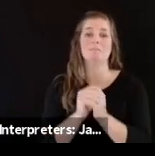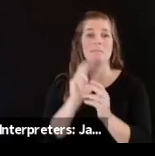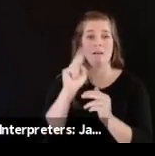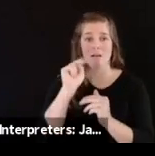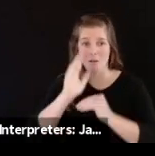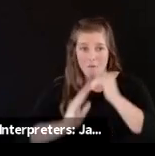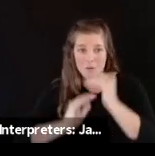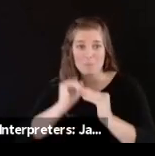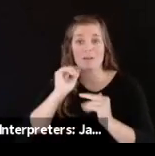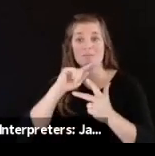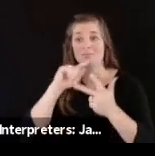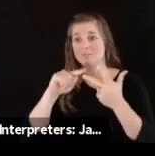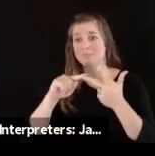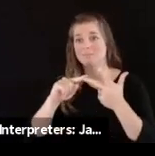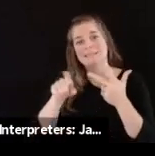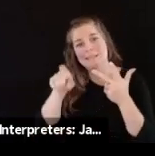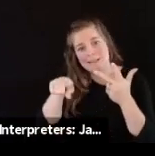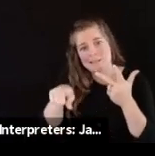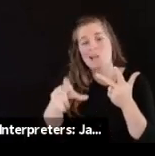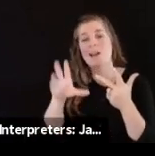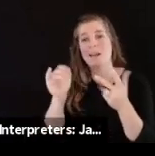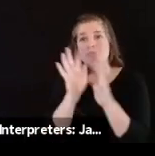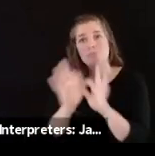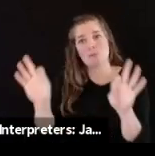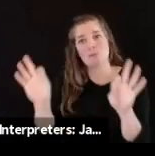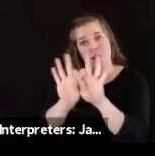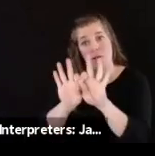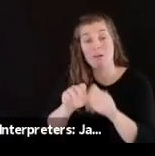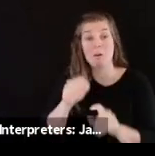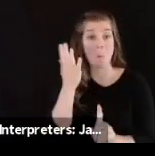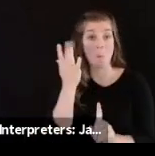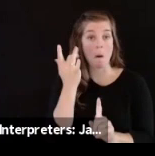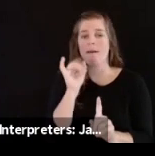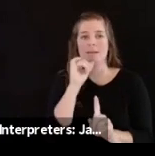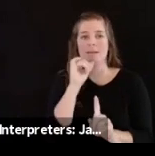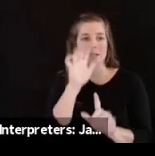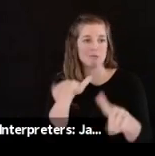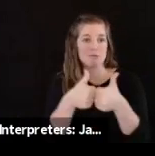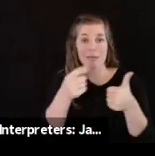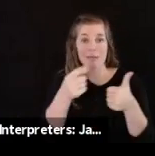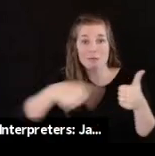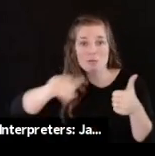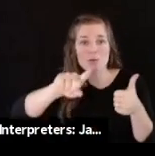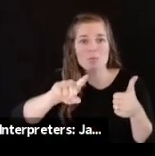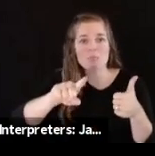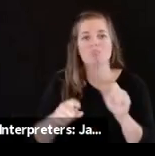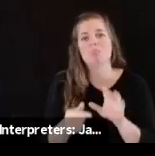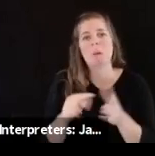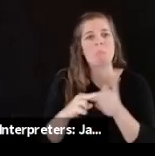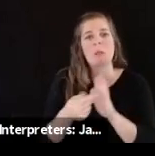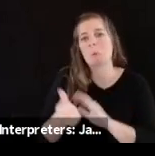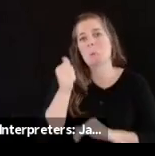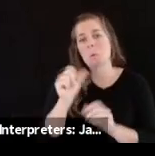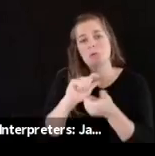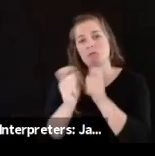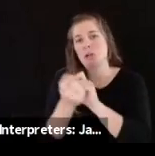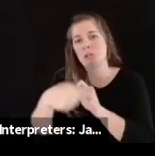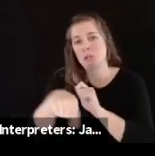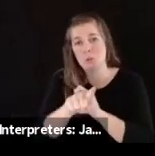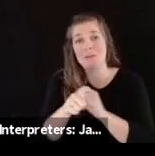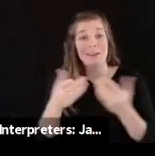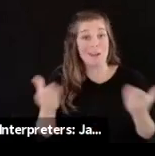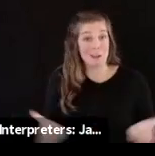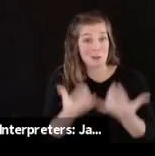is critical, because if it doesn't challenge you, then it won't change you. And what we are here to do is make those bold moves and